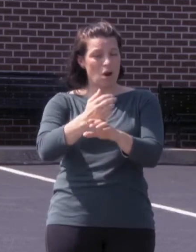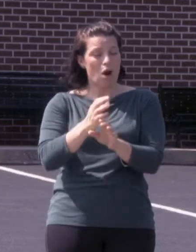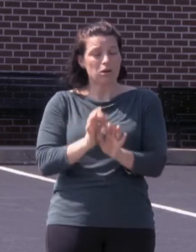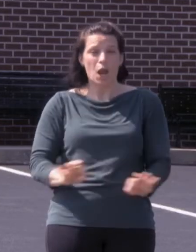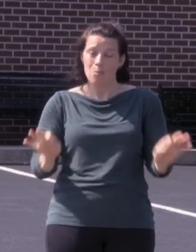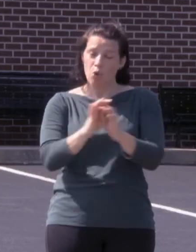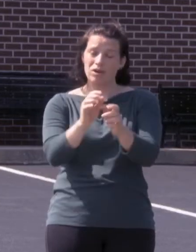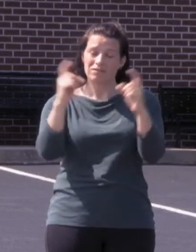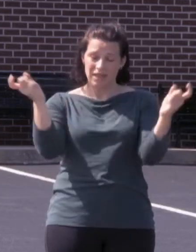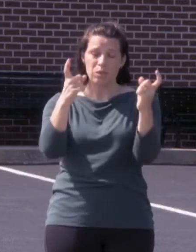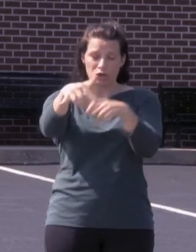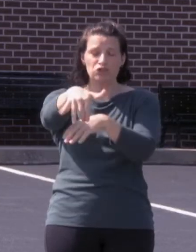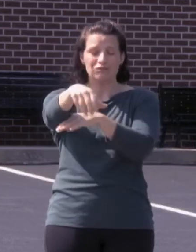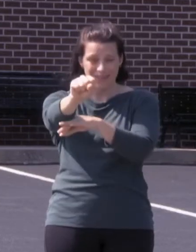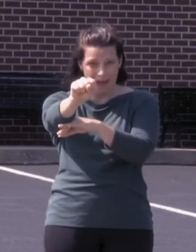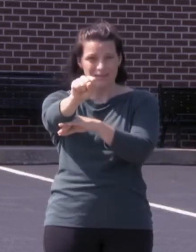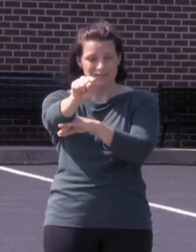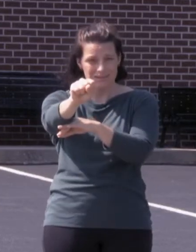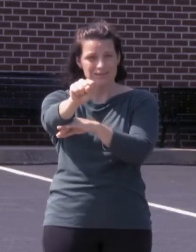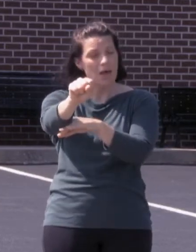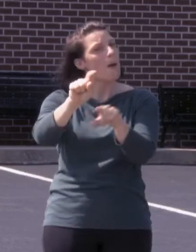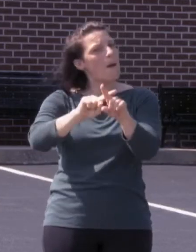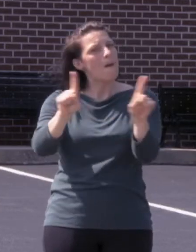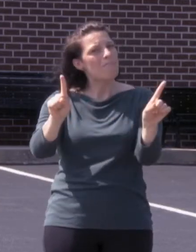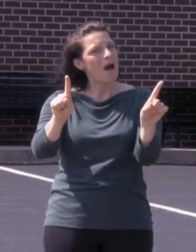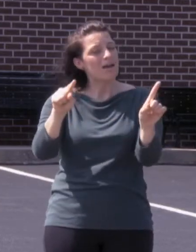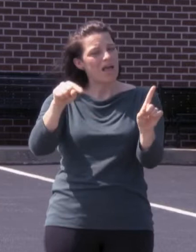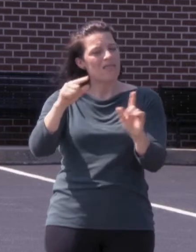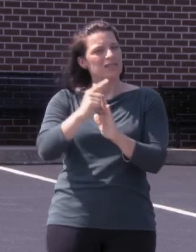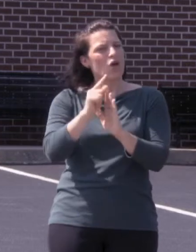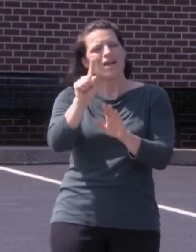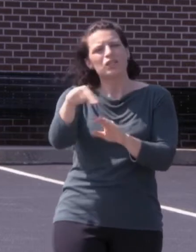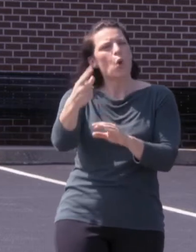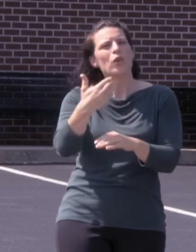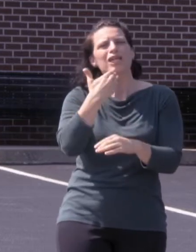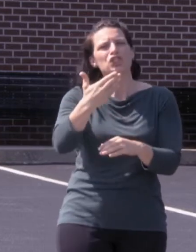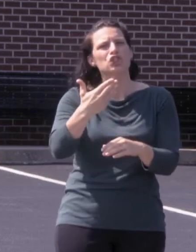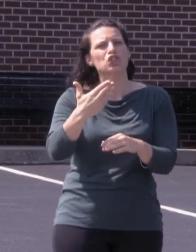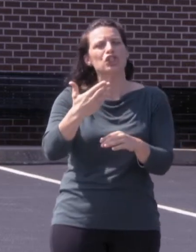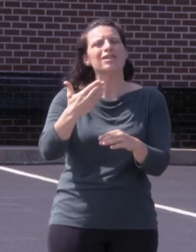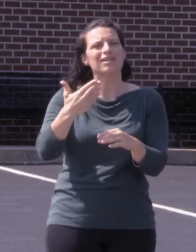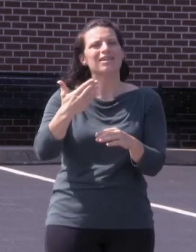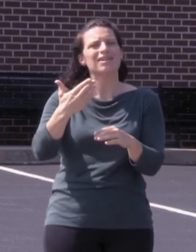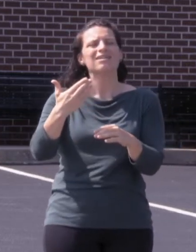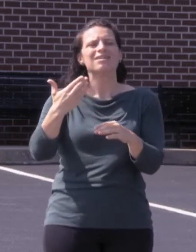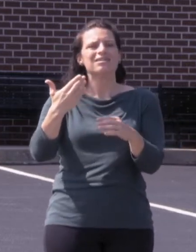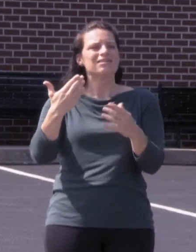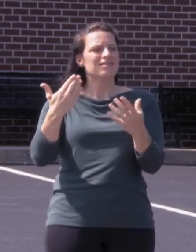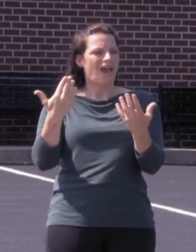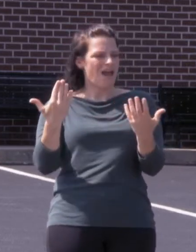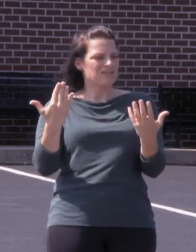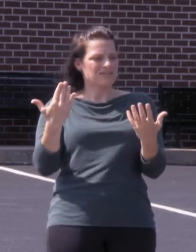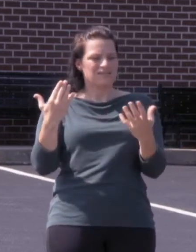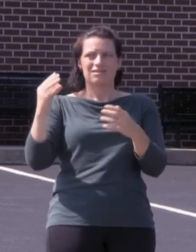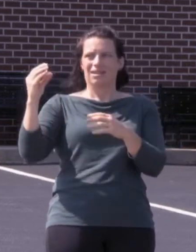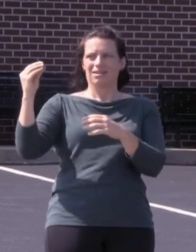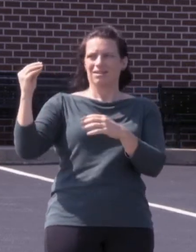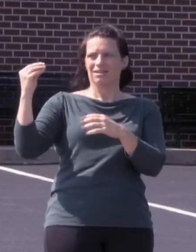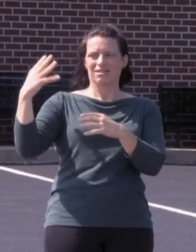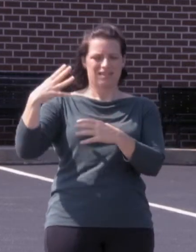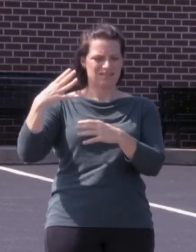of celebration, this statute is only as good as the sunlight it shines on once